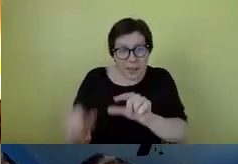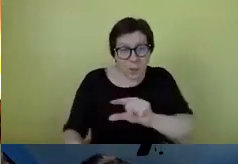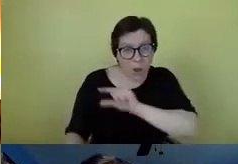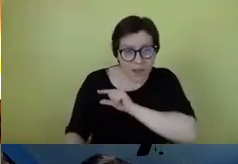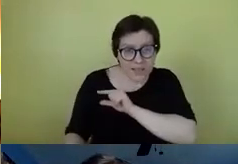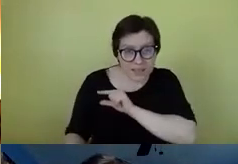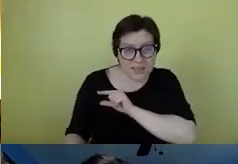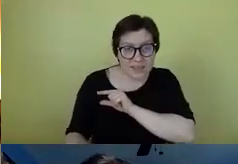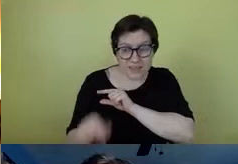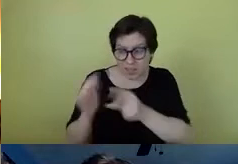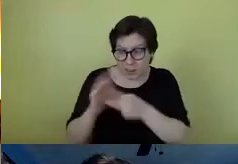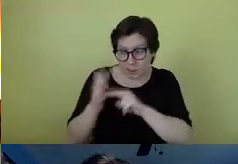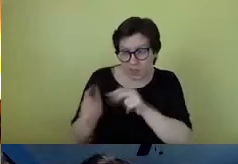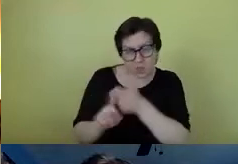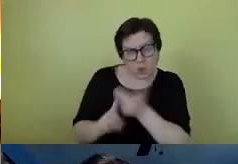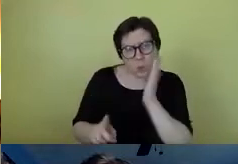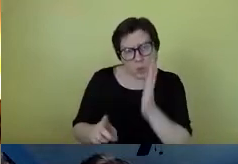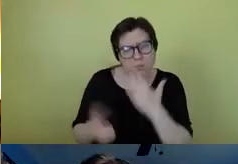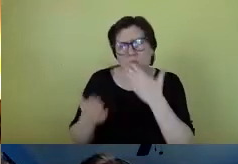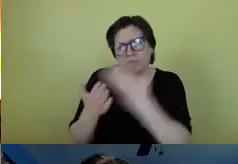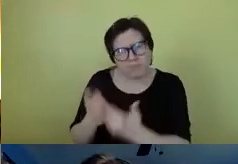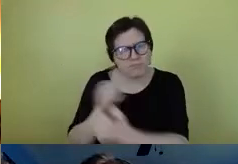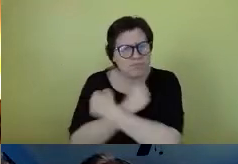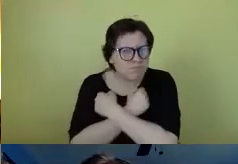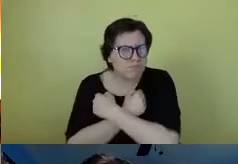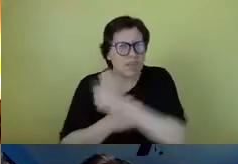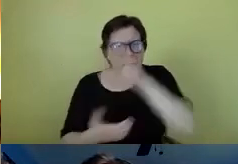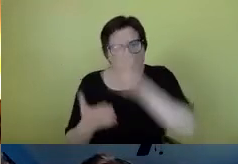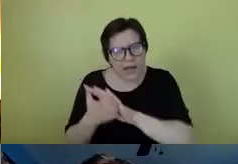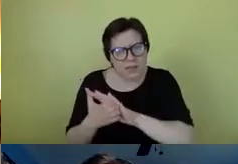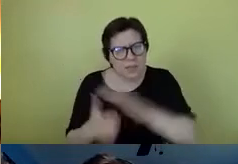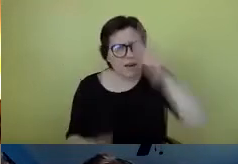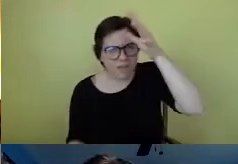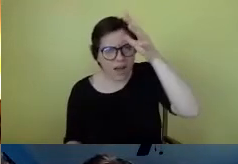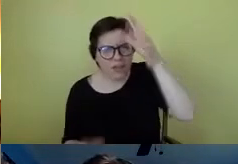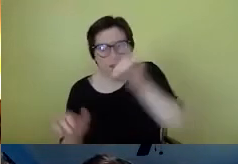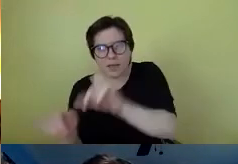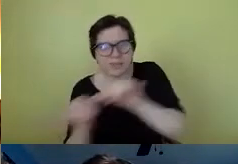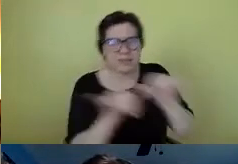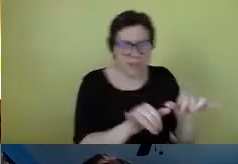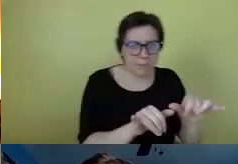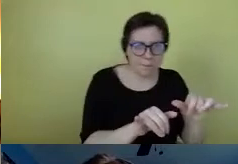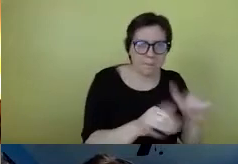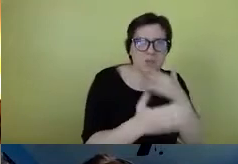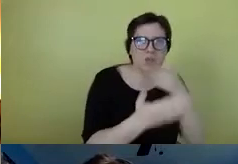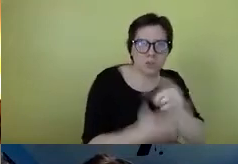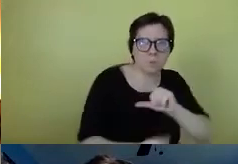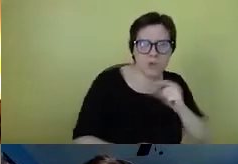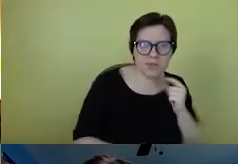make you a good, loving husband and father will make you a good, generous priest. That